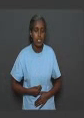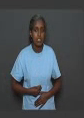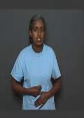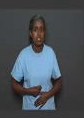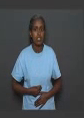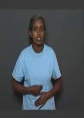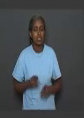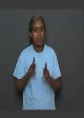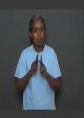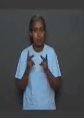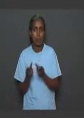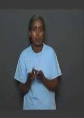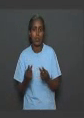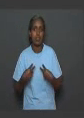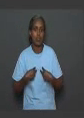part of.